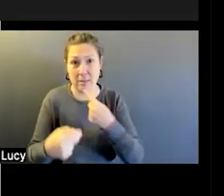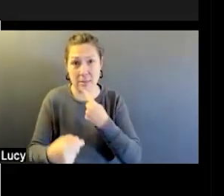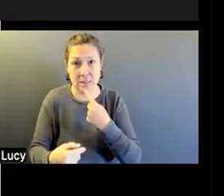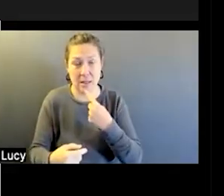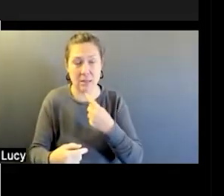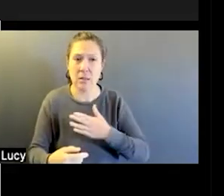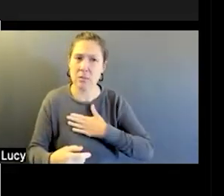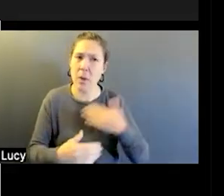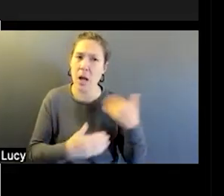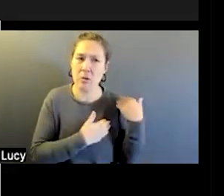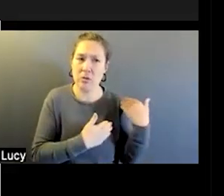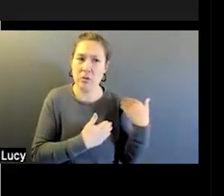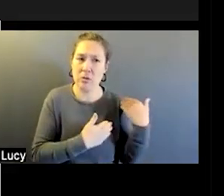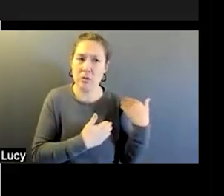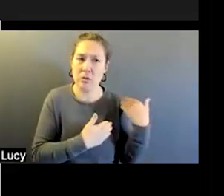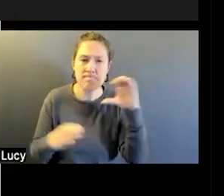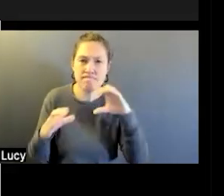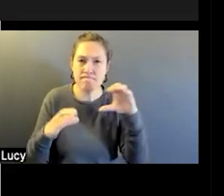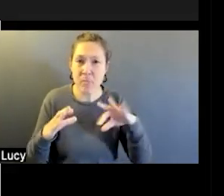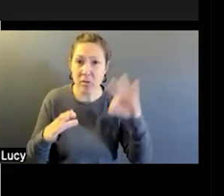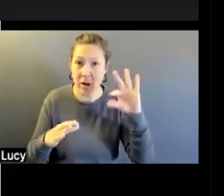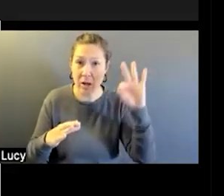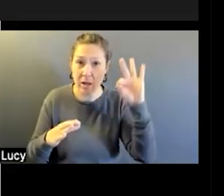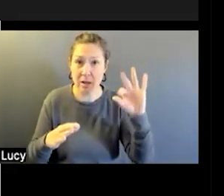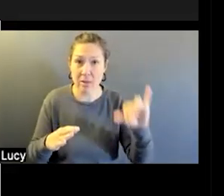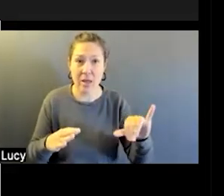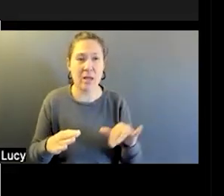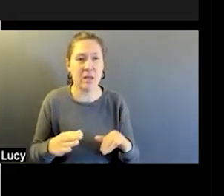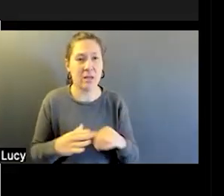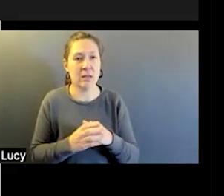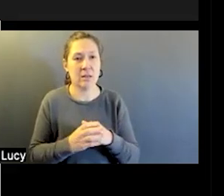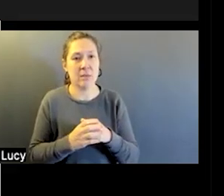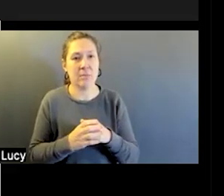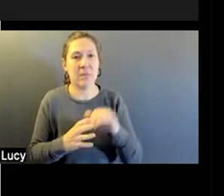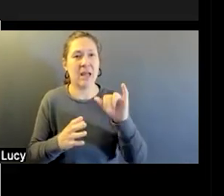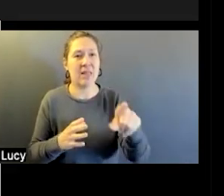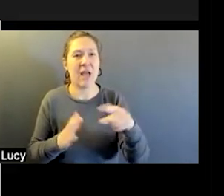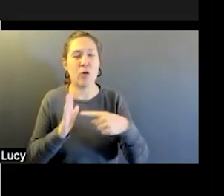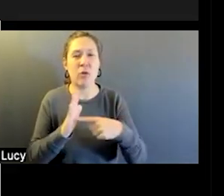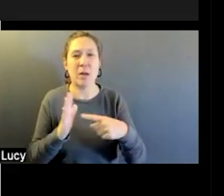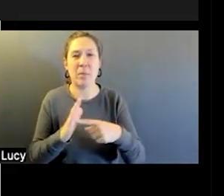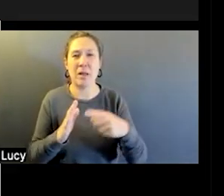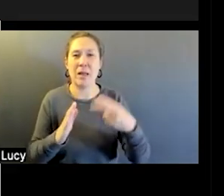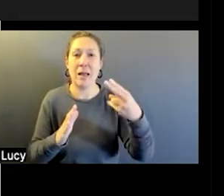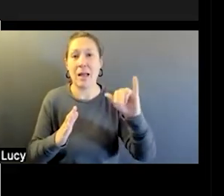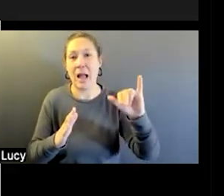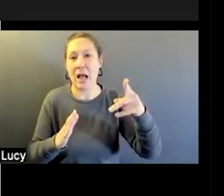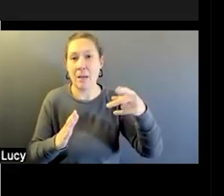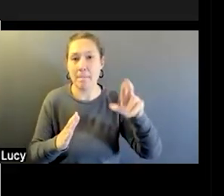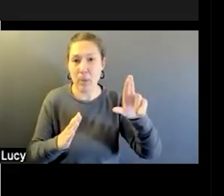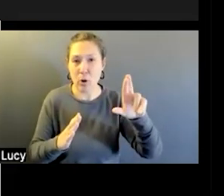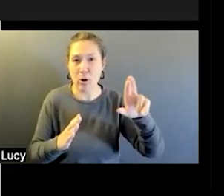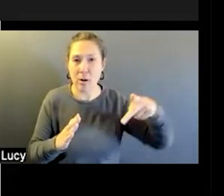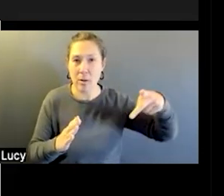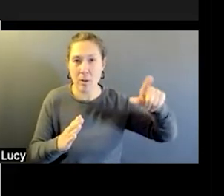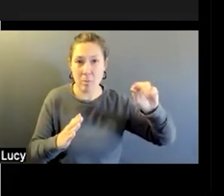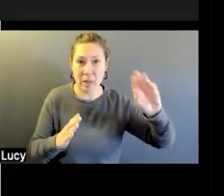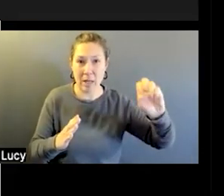these are just representing big hyperplanes. Like if we have n dimensions, this